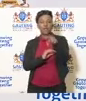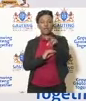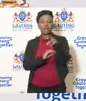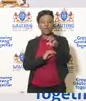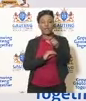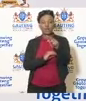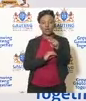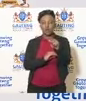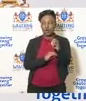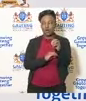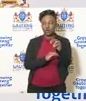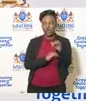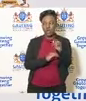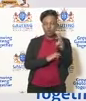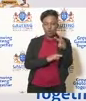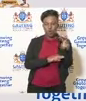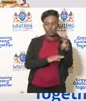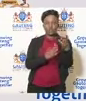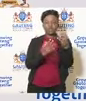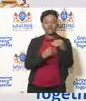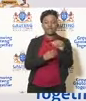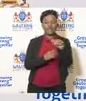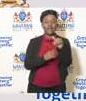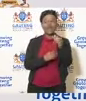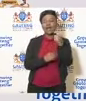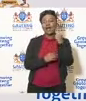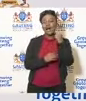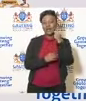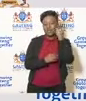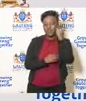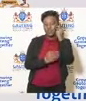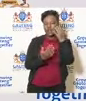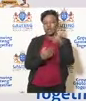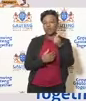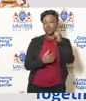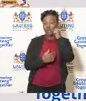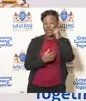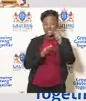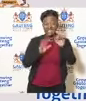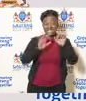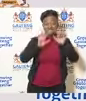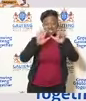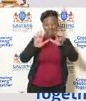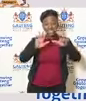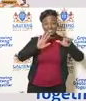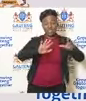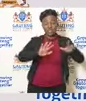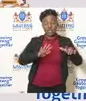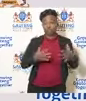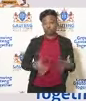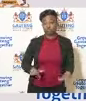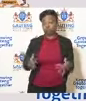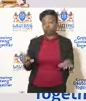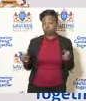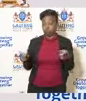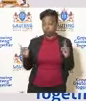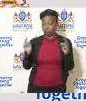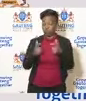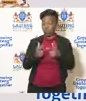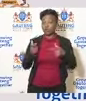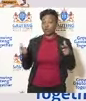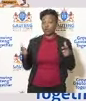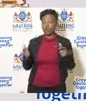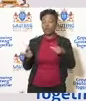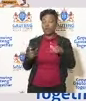Atteridgeville. We have 77 cases. In Tshwane, 77 is a lot. We have said before, we were very concerned with